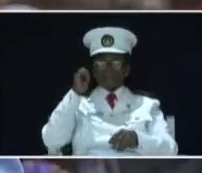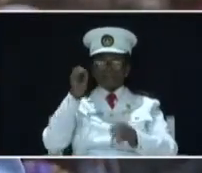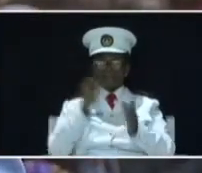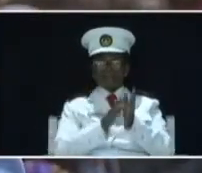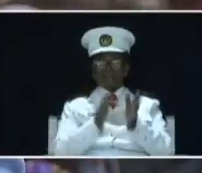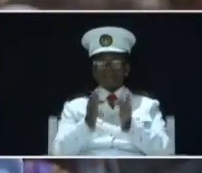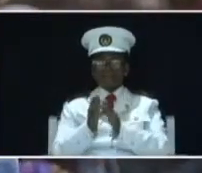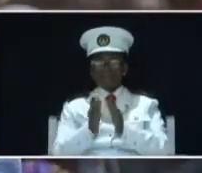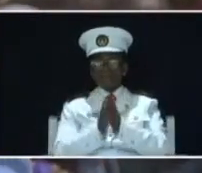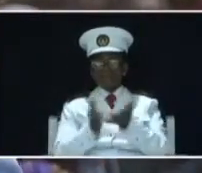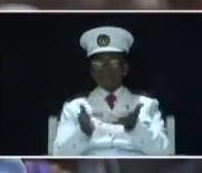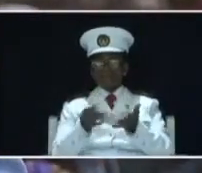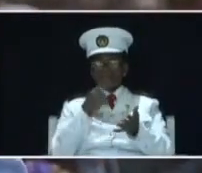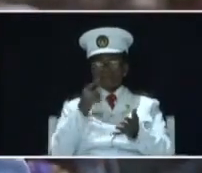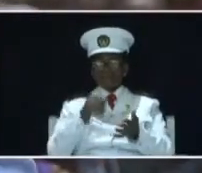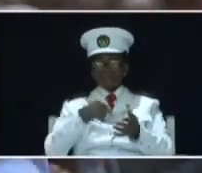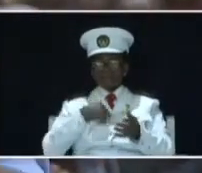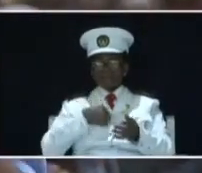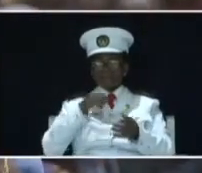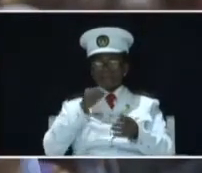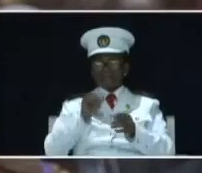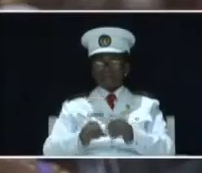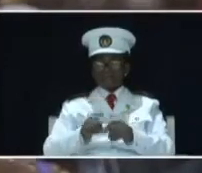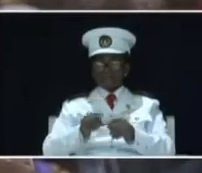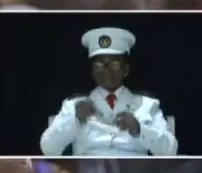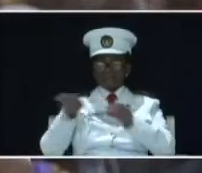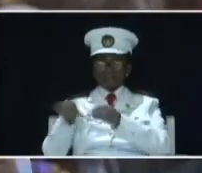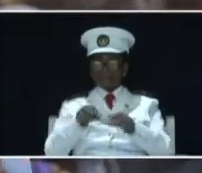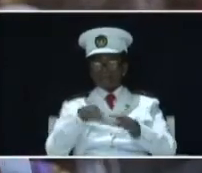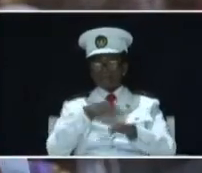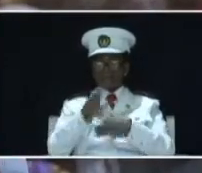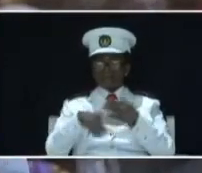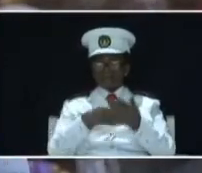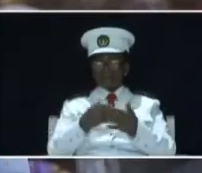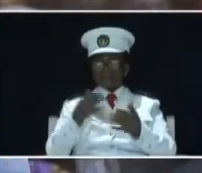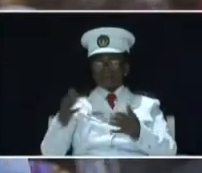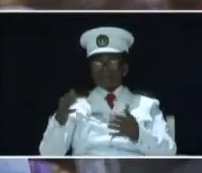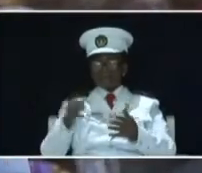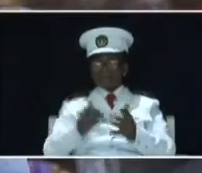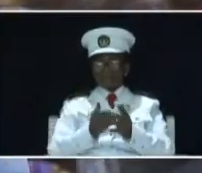things through Christ who strengthened me.